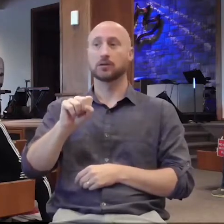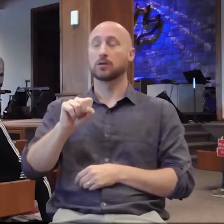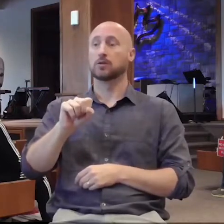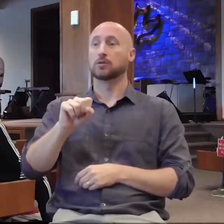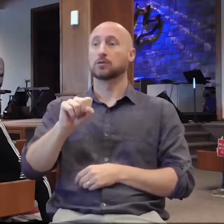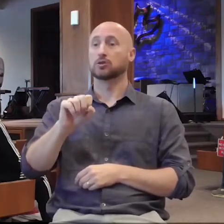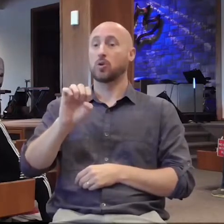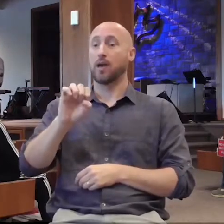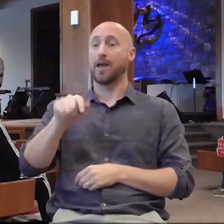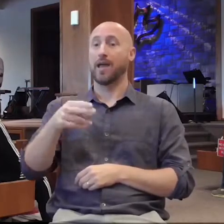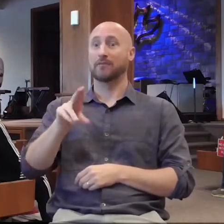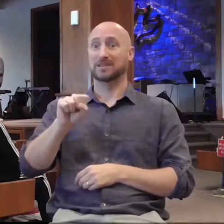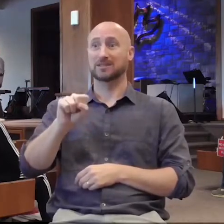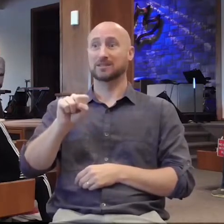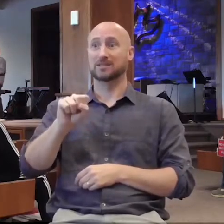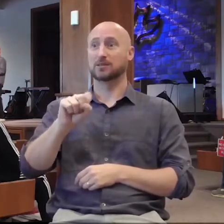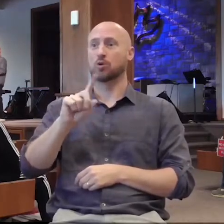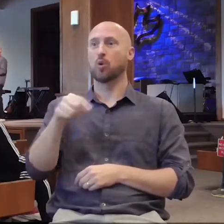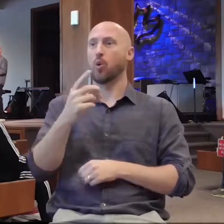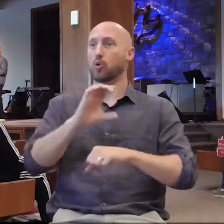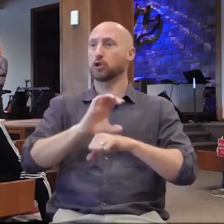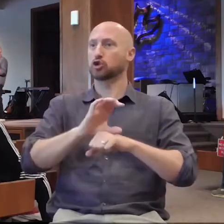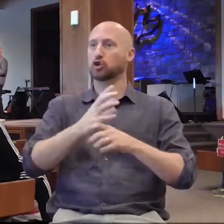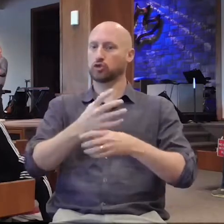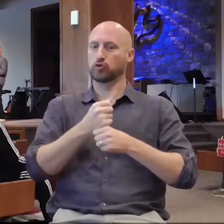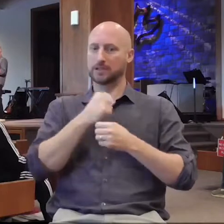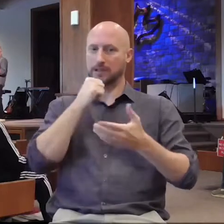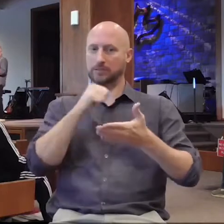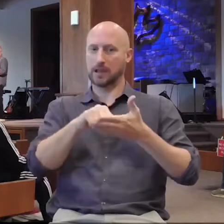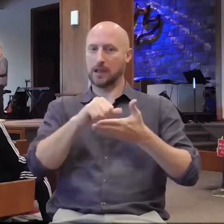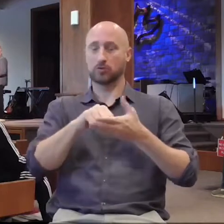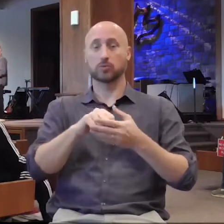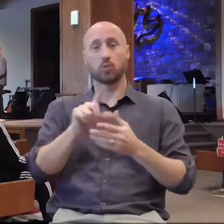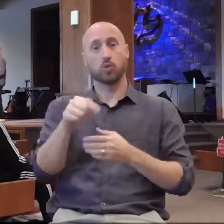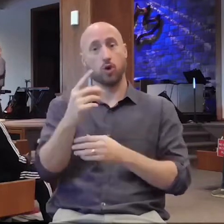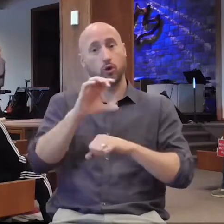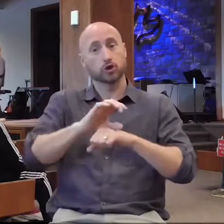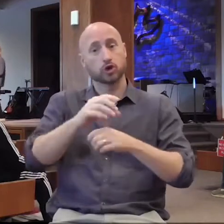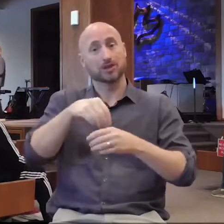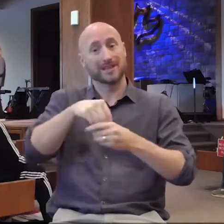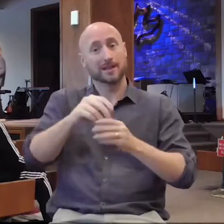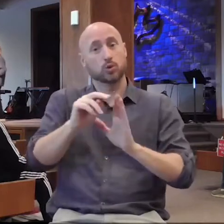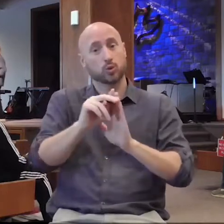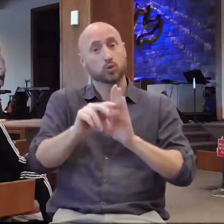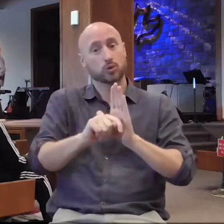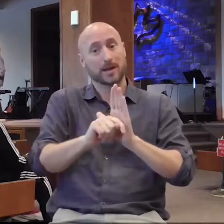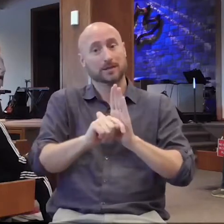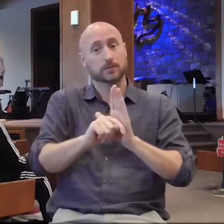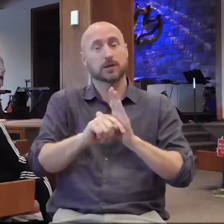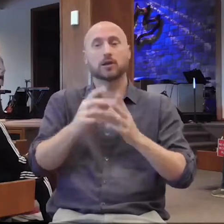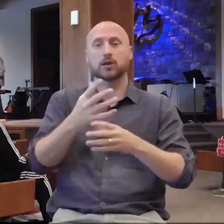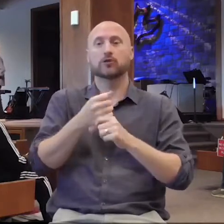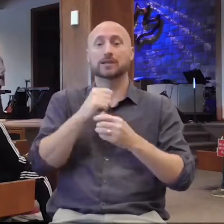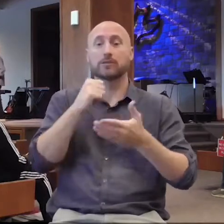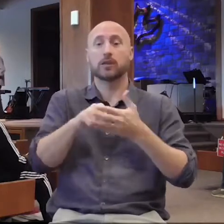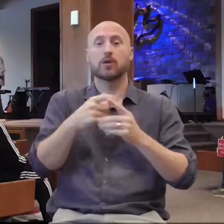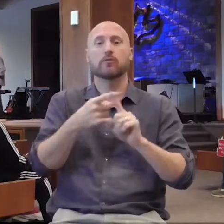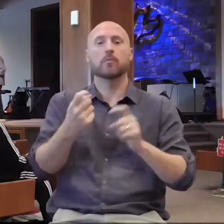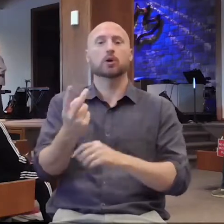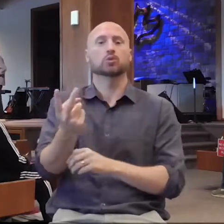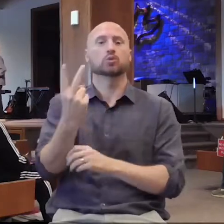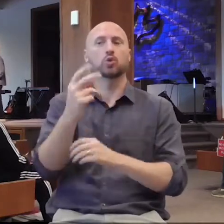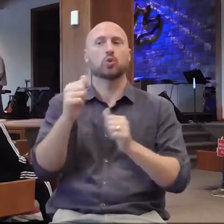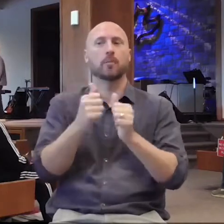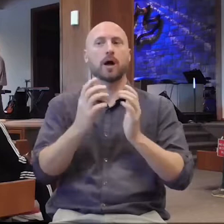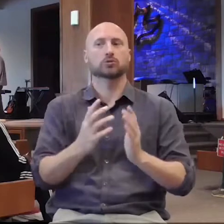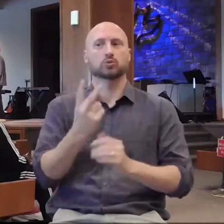is the only church that receives a letter, only church in the New Testament that receives a letter from two apostles.